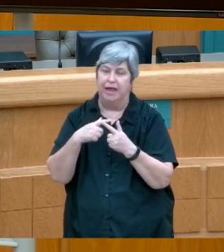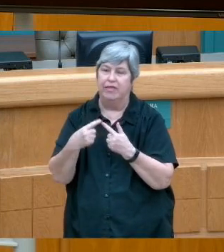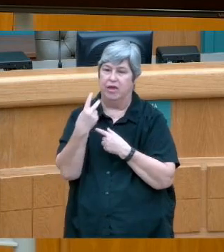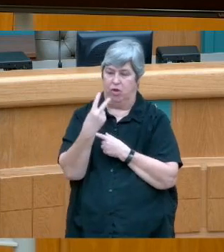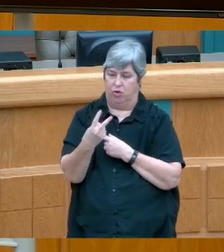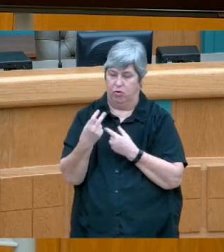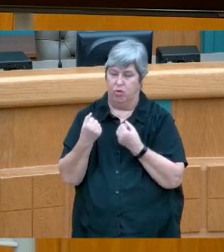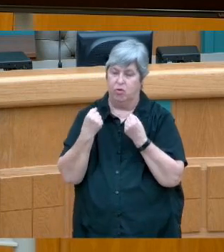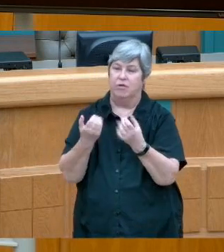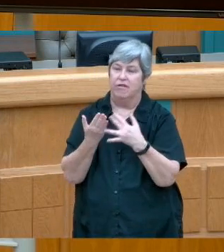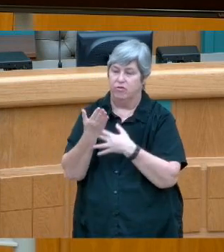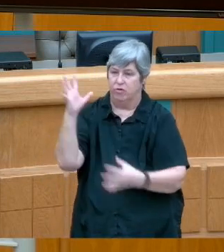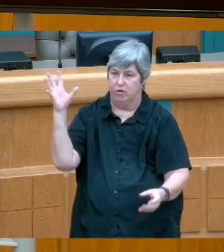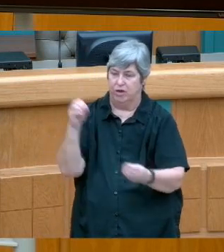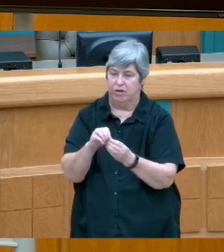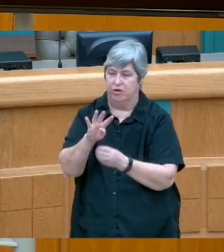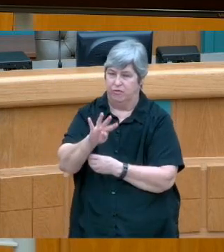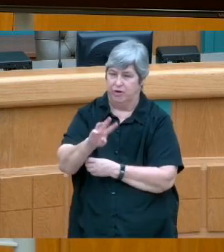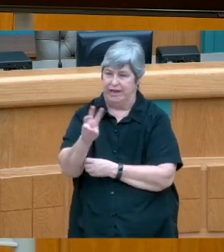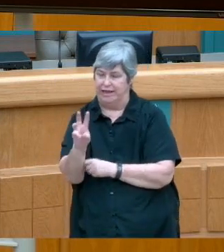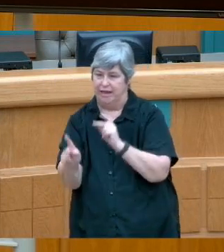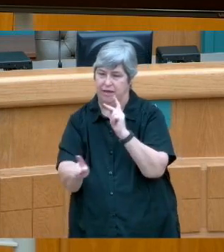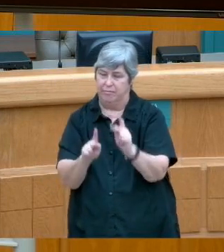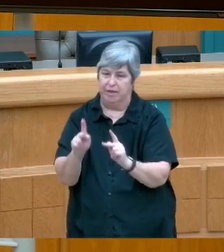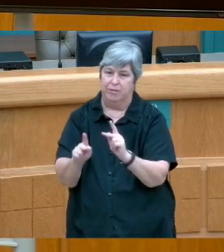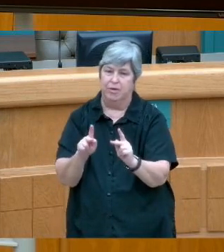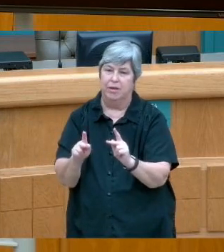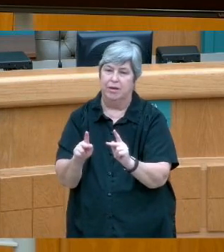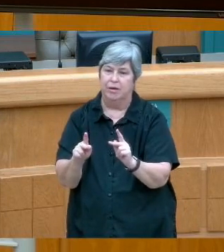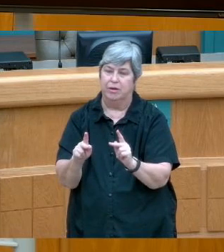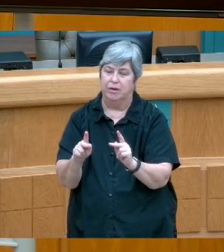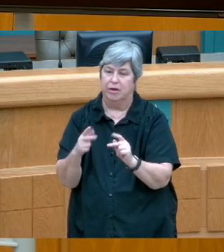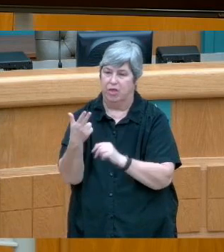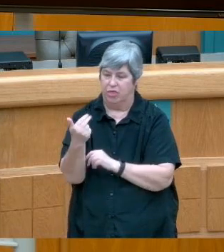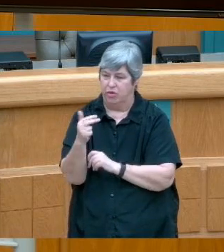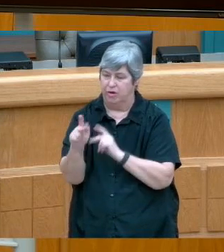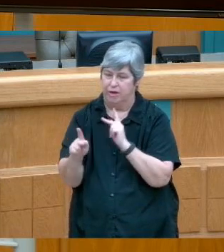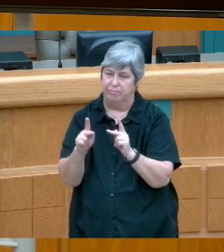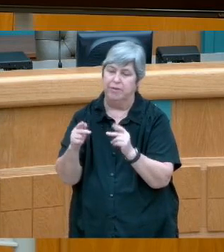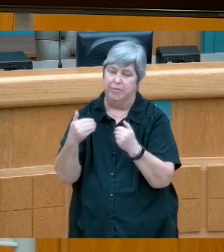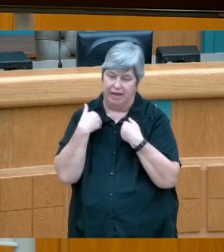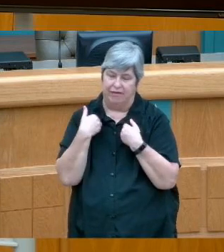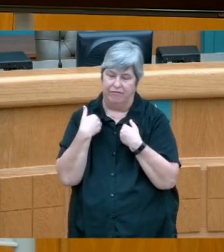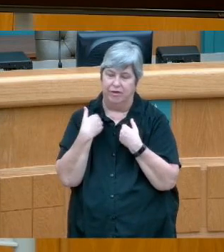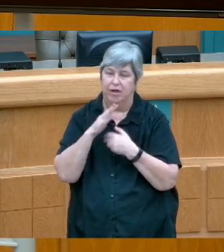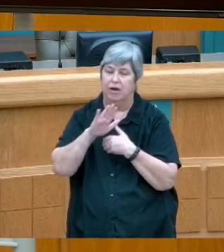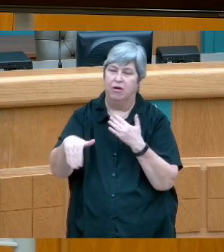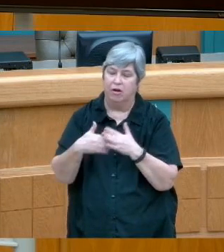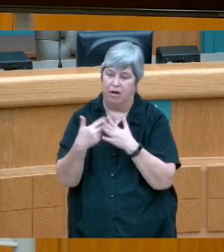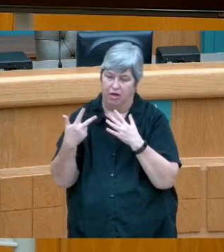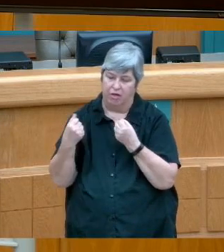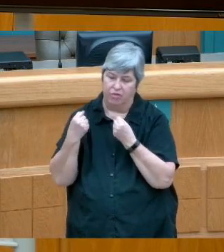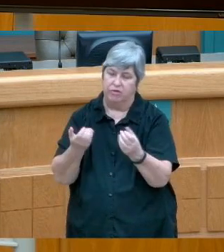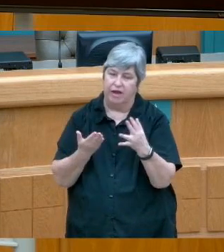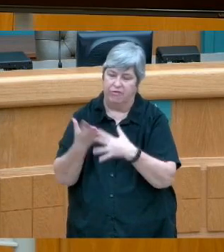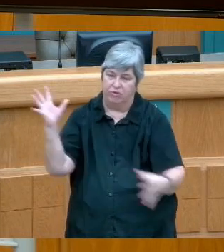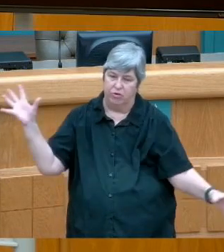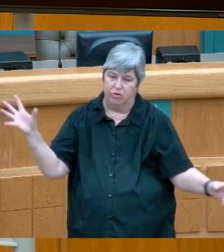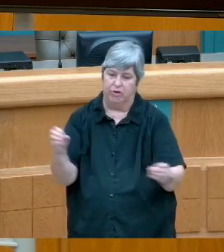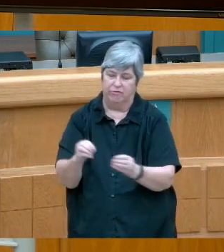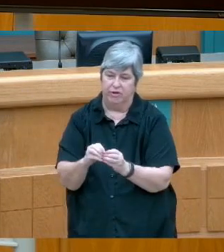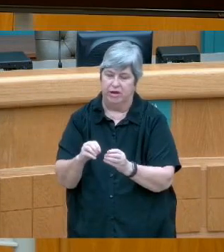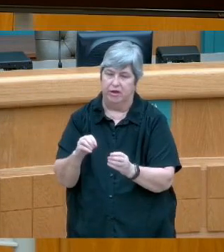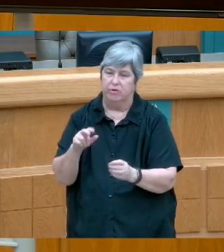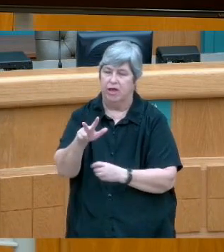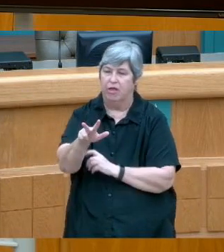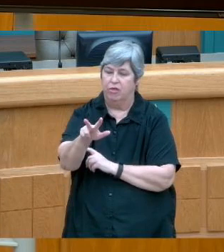of the drive-throughs had a total of 46 patients tested with 13 positives. All the drive-throughs combined had a total